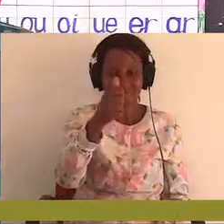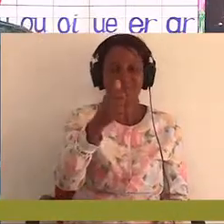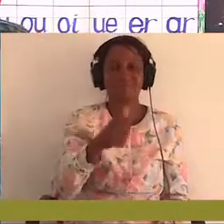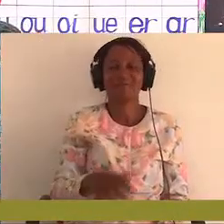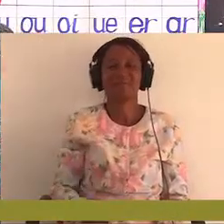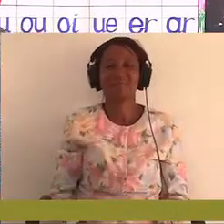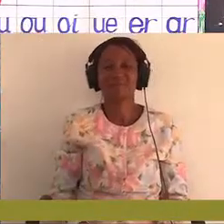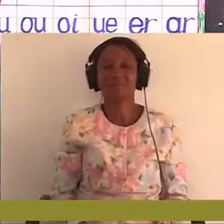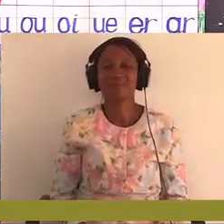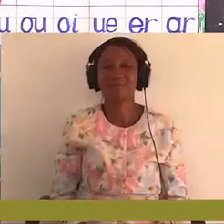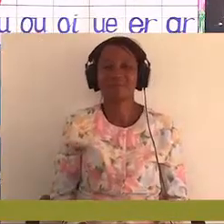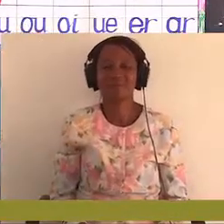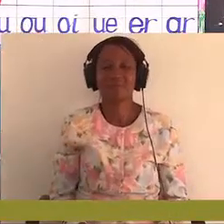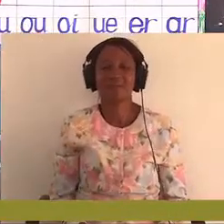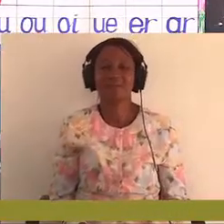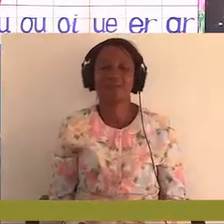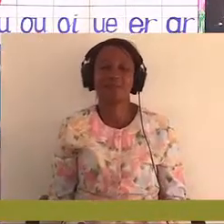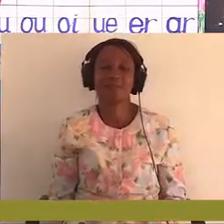Good.